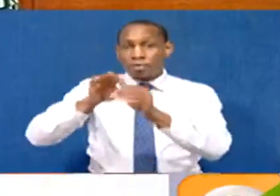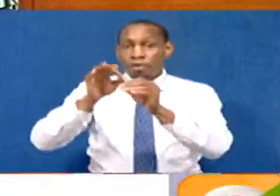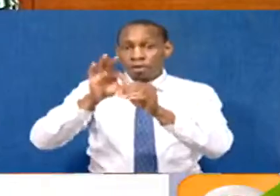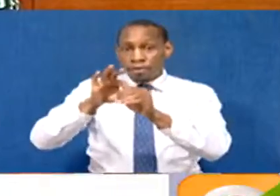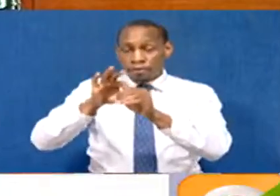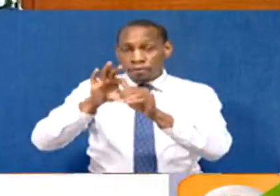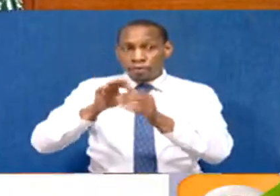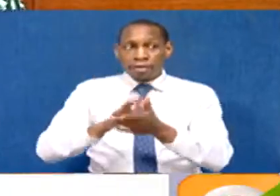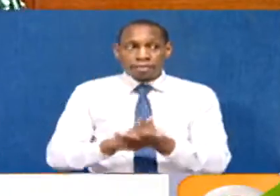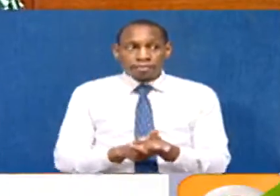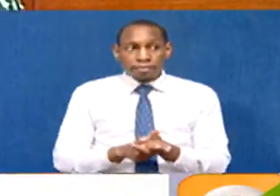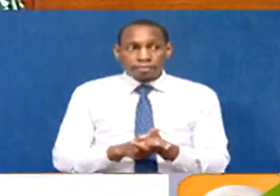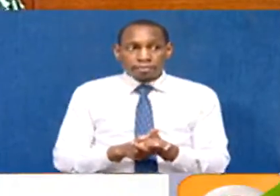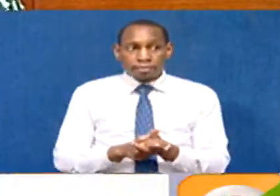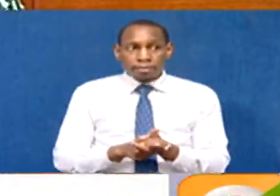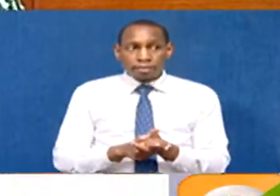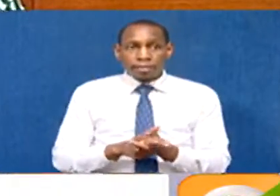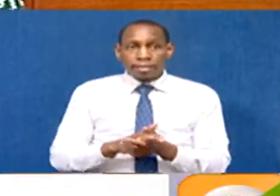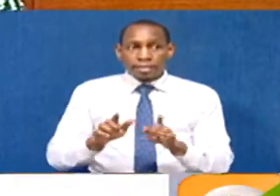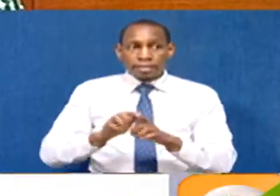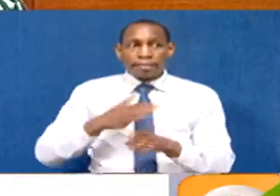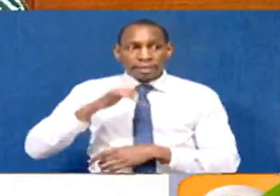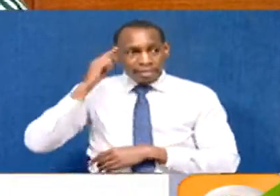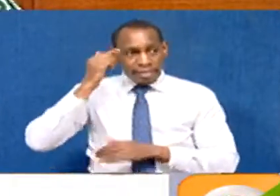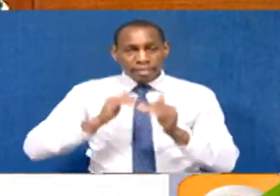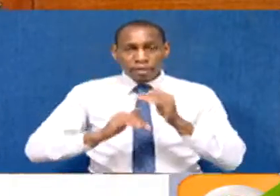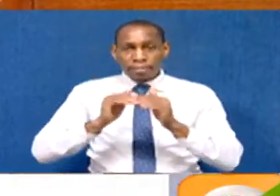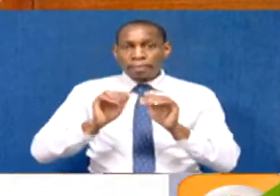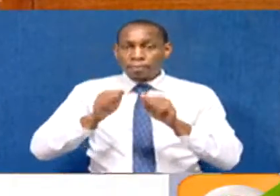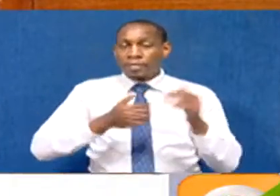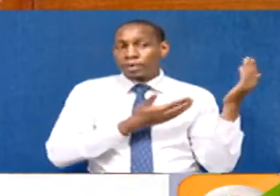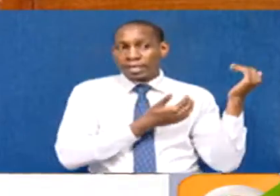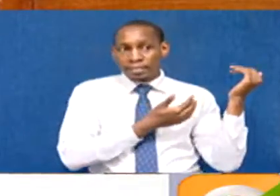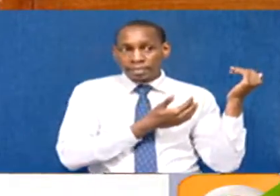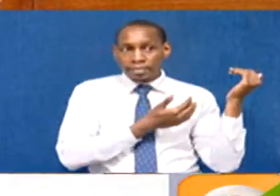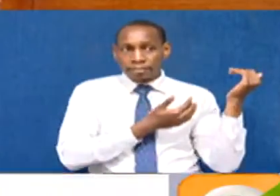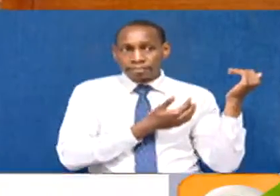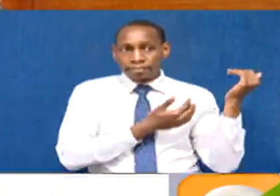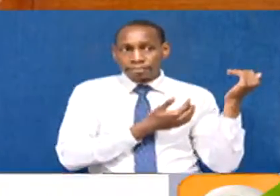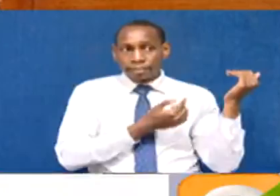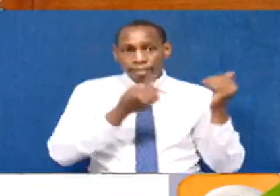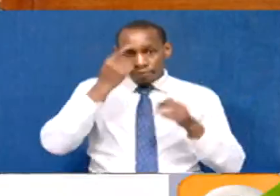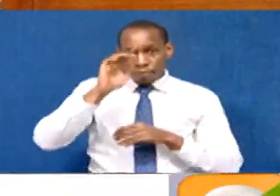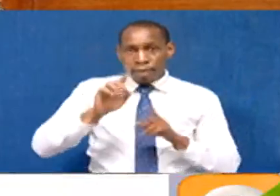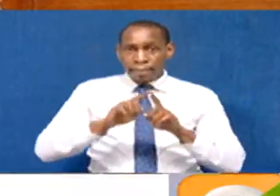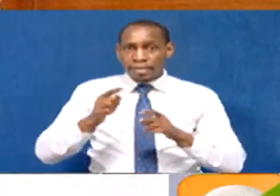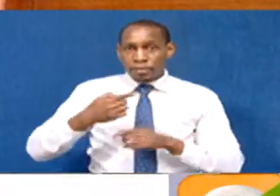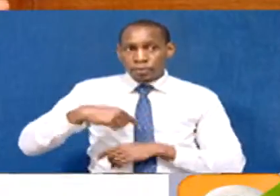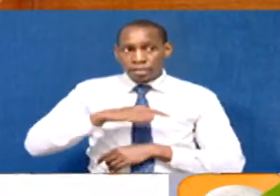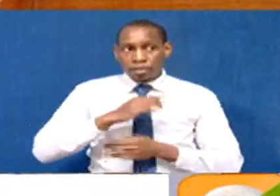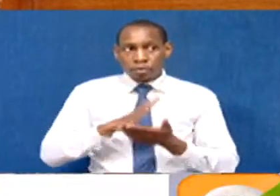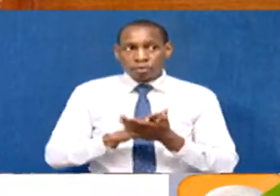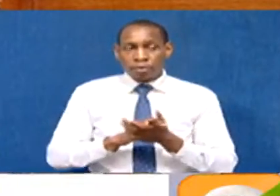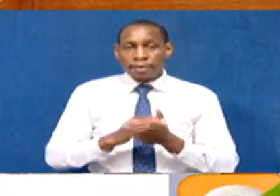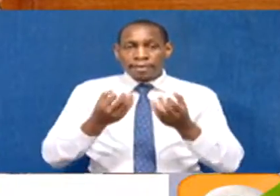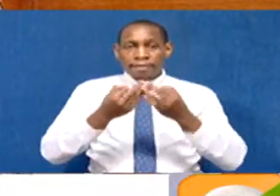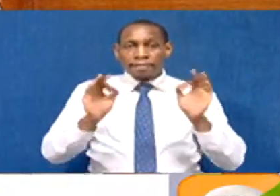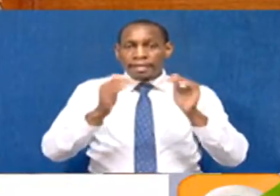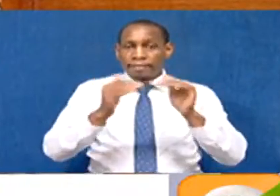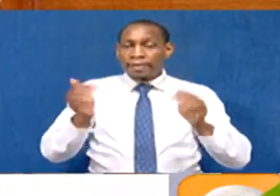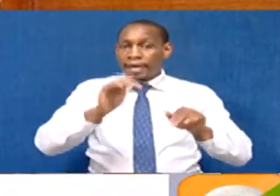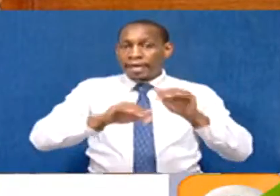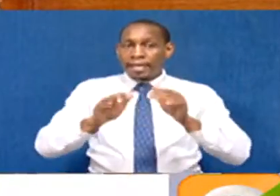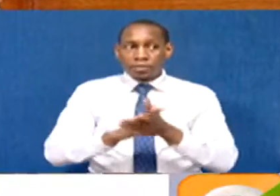voters. I mean, and I think that is the minimum that we can expect from them. Yeah. But we will have free and fair